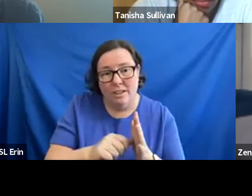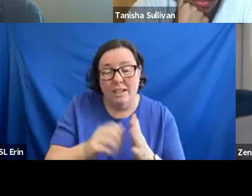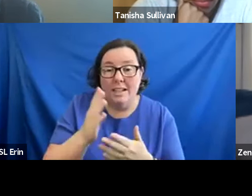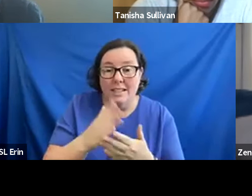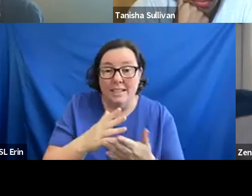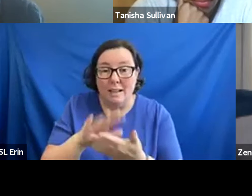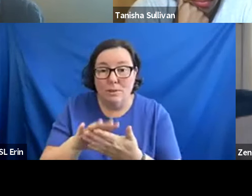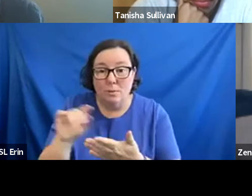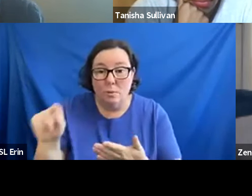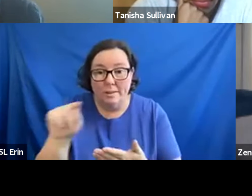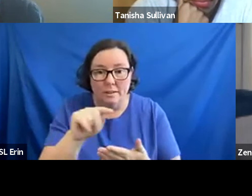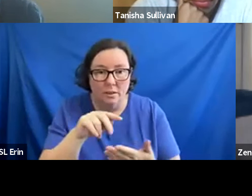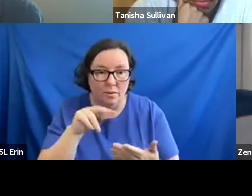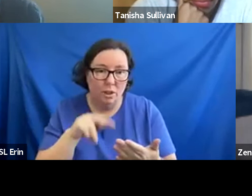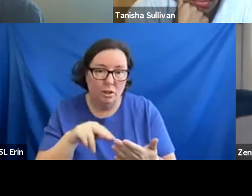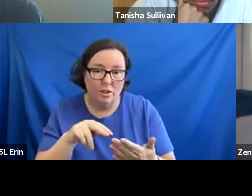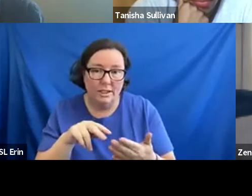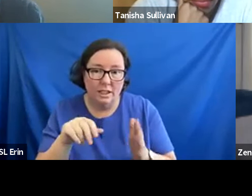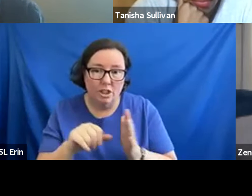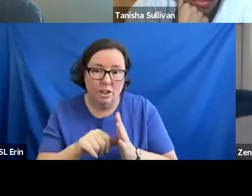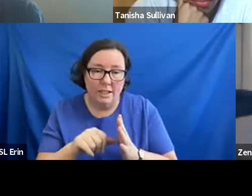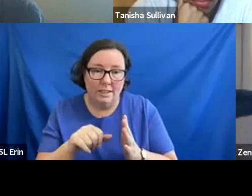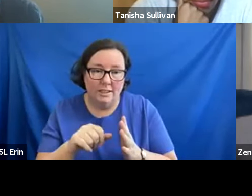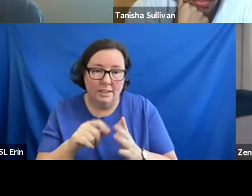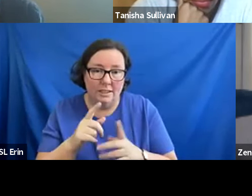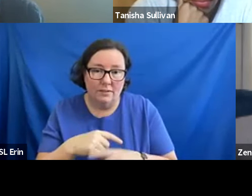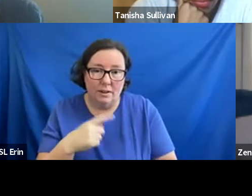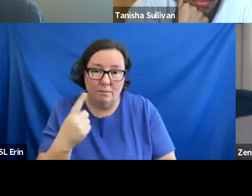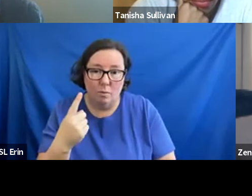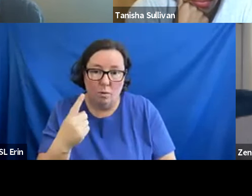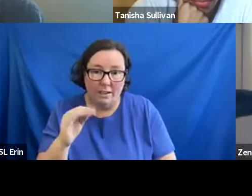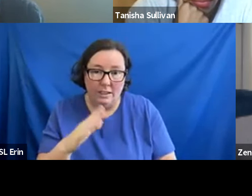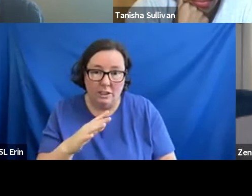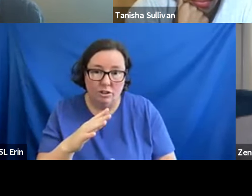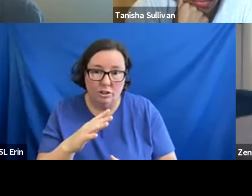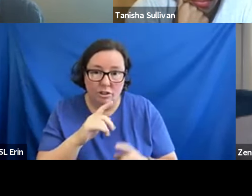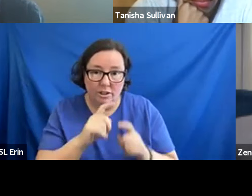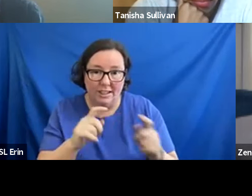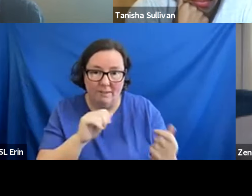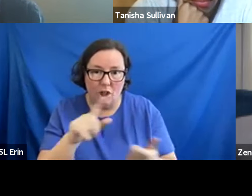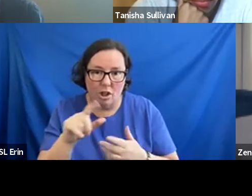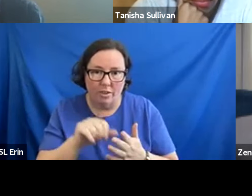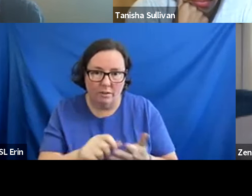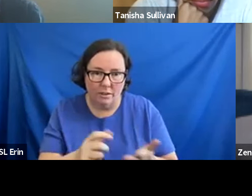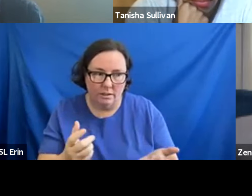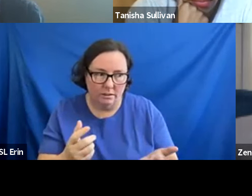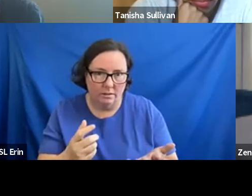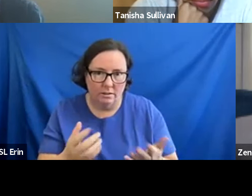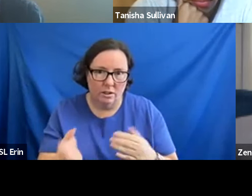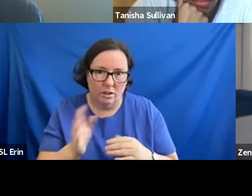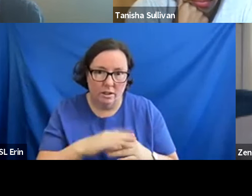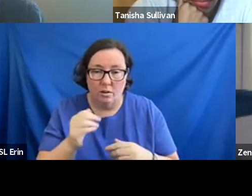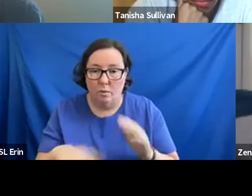structures, we could be looking at grades from as few as 1 teacher and max